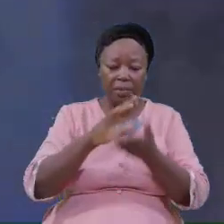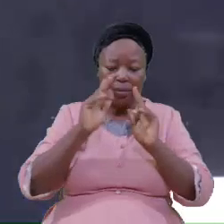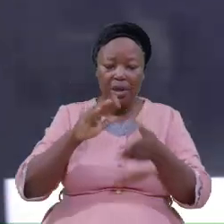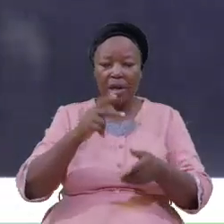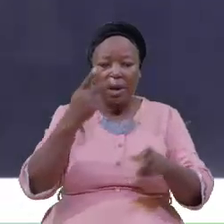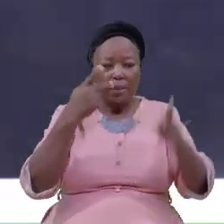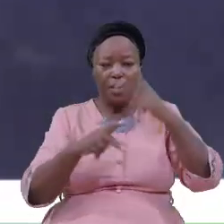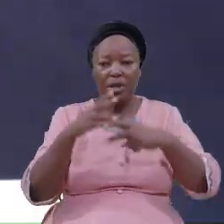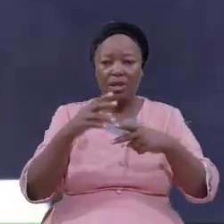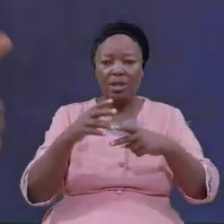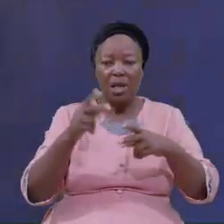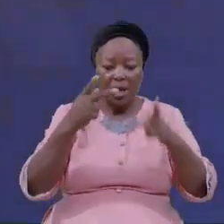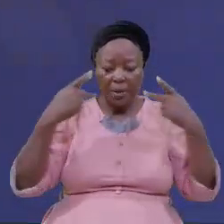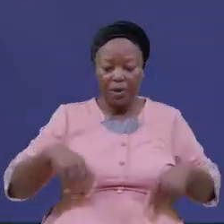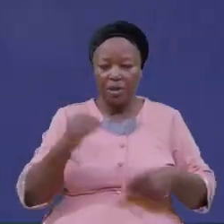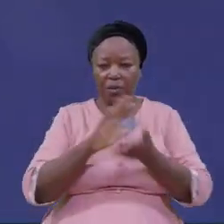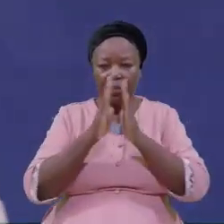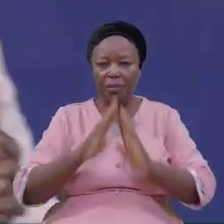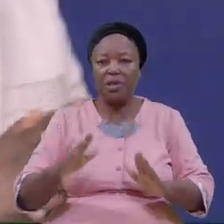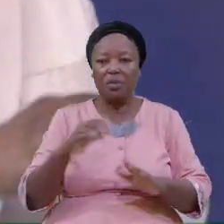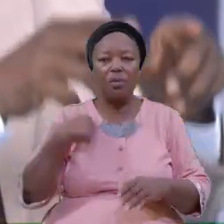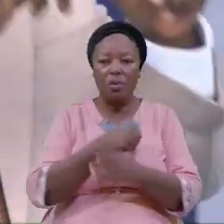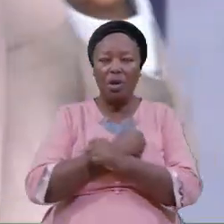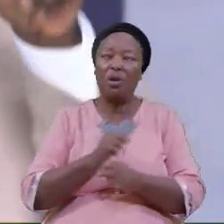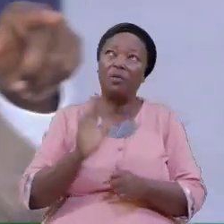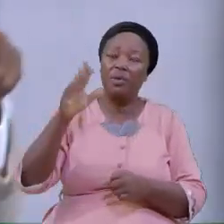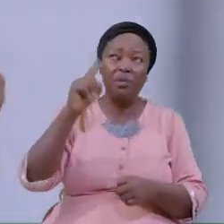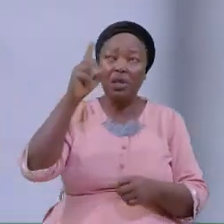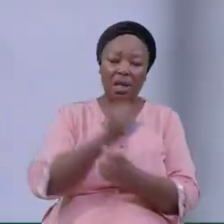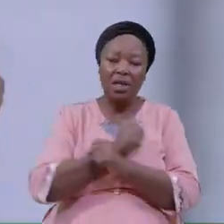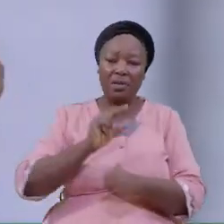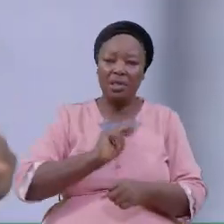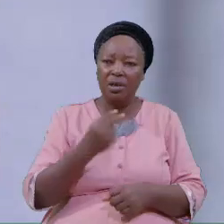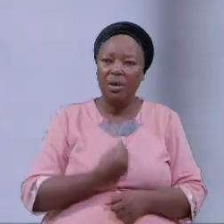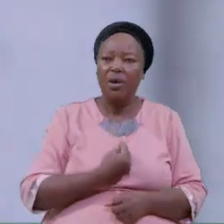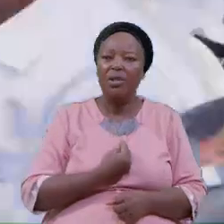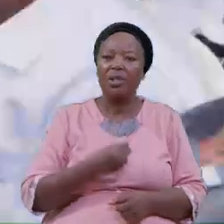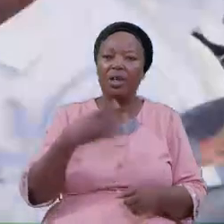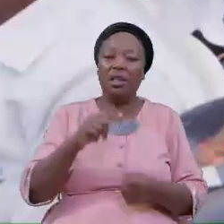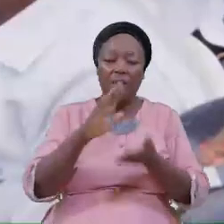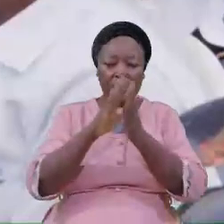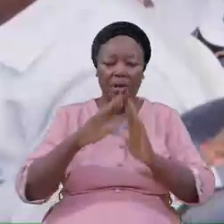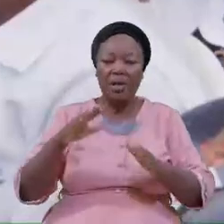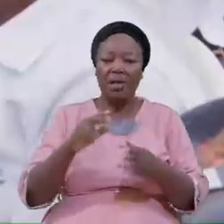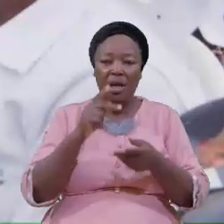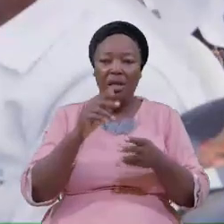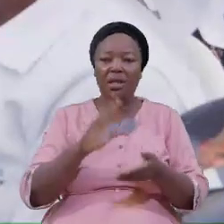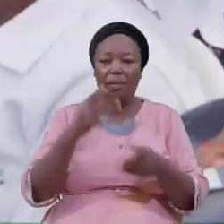the Prince of Peace, he lives in us, the Prince of Peace.